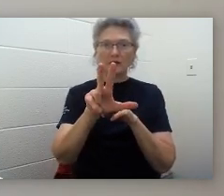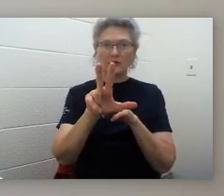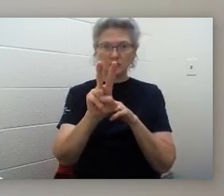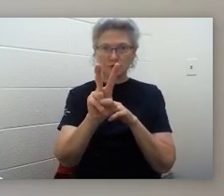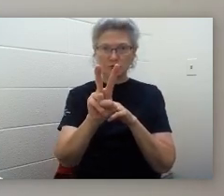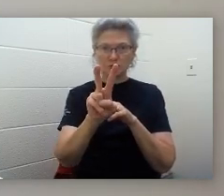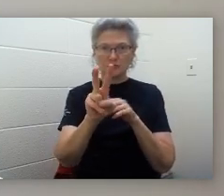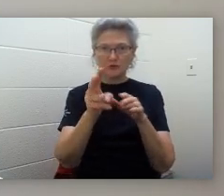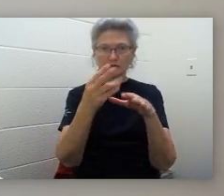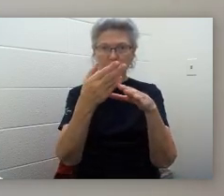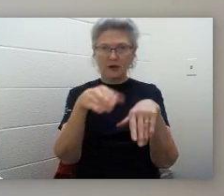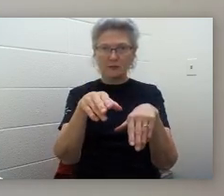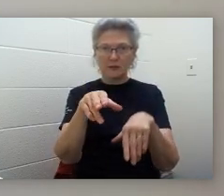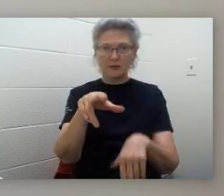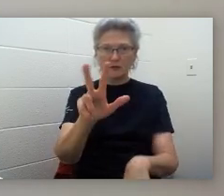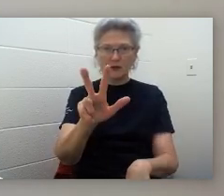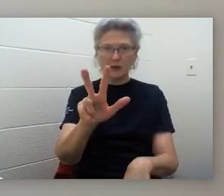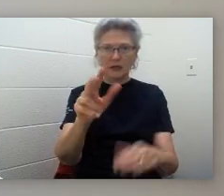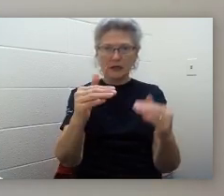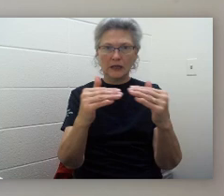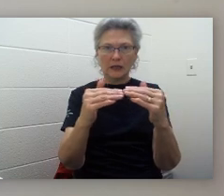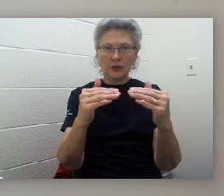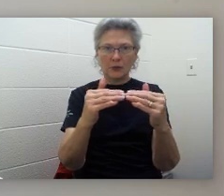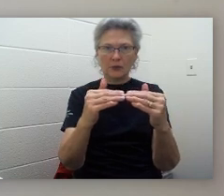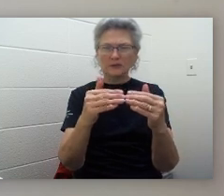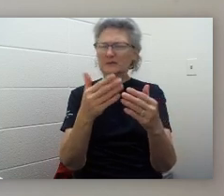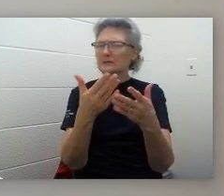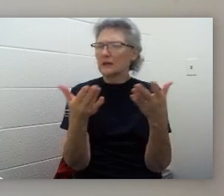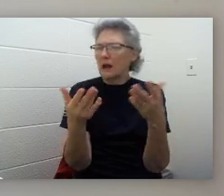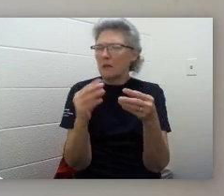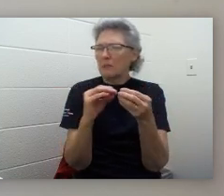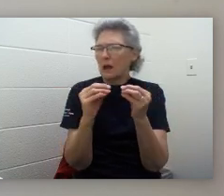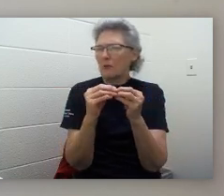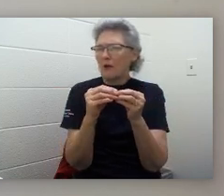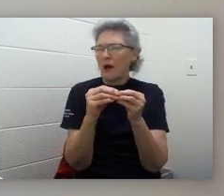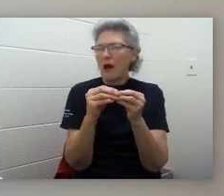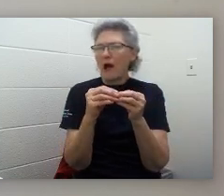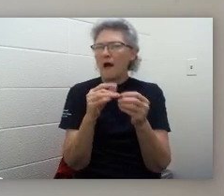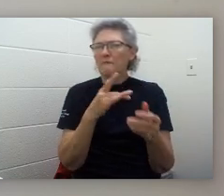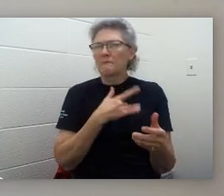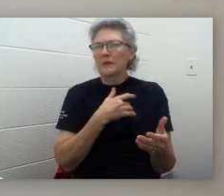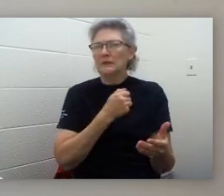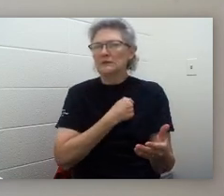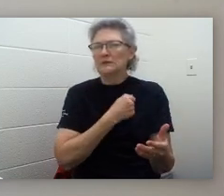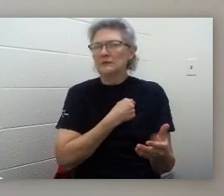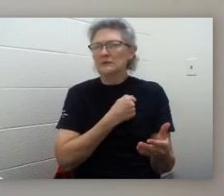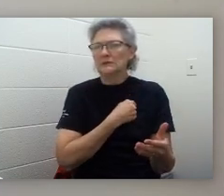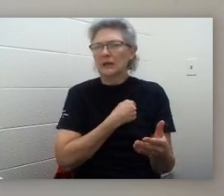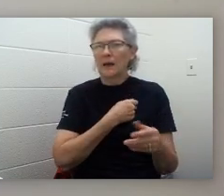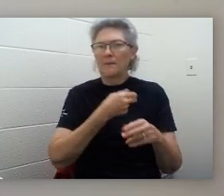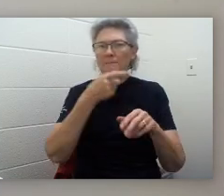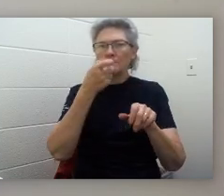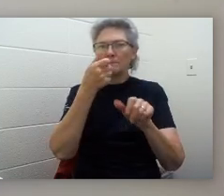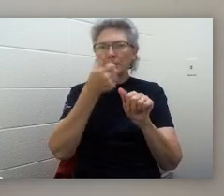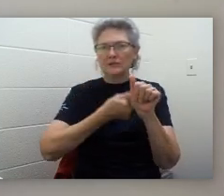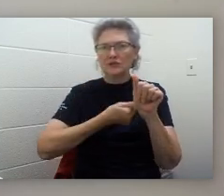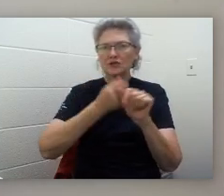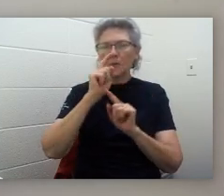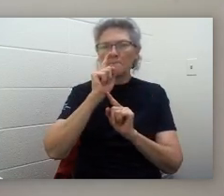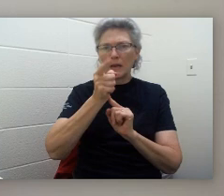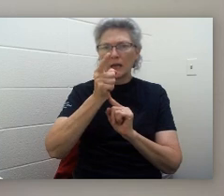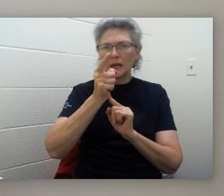132 divided by 3 equals some number of beats per minute. Beats in